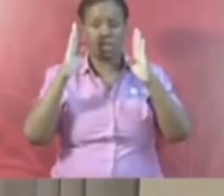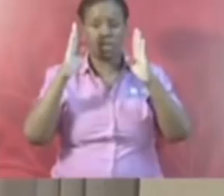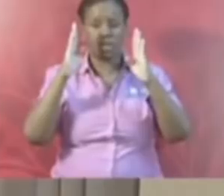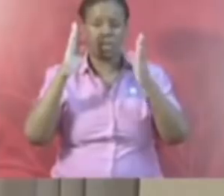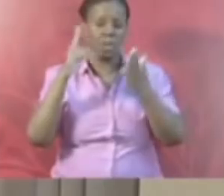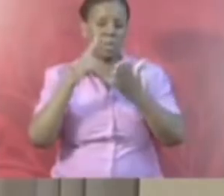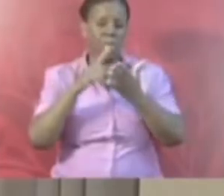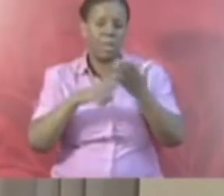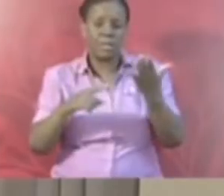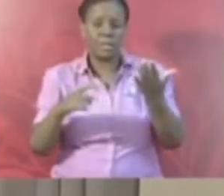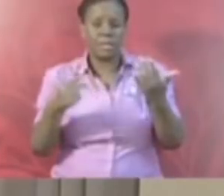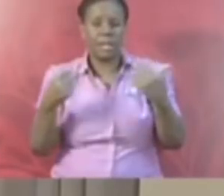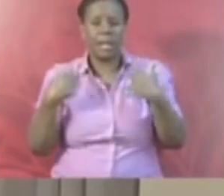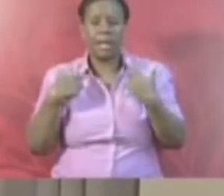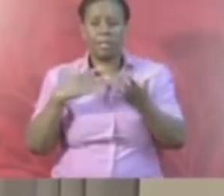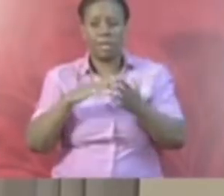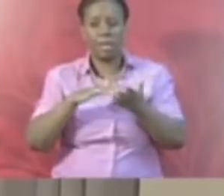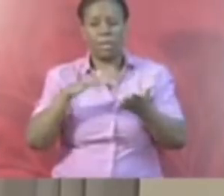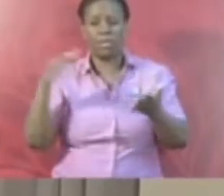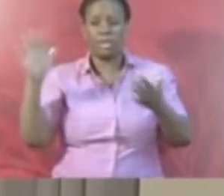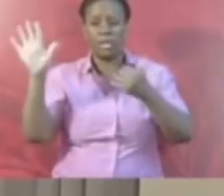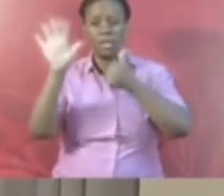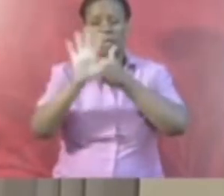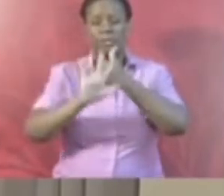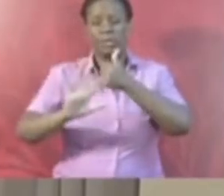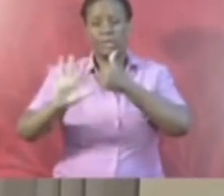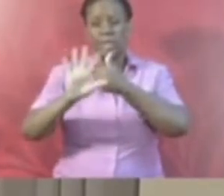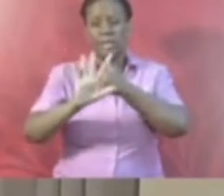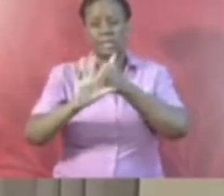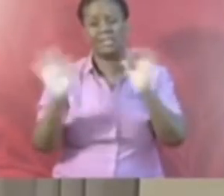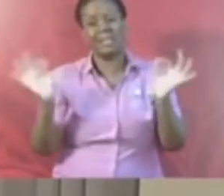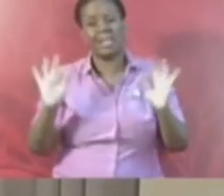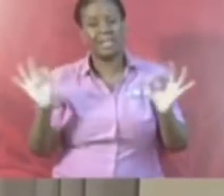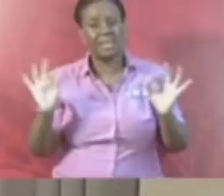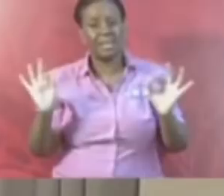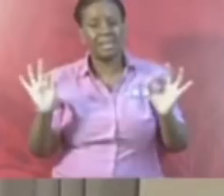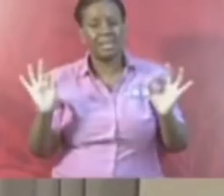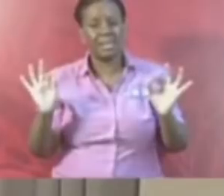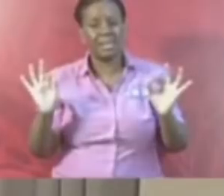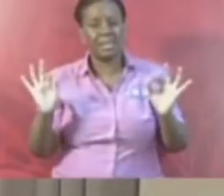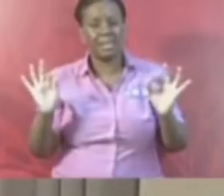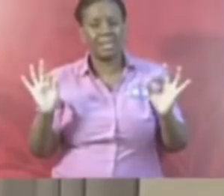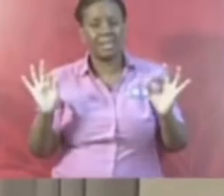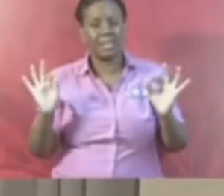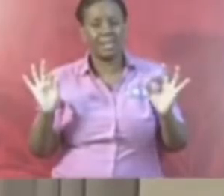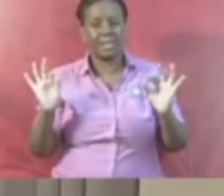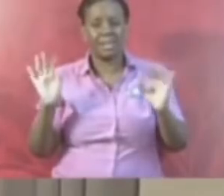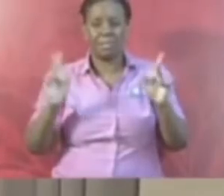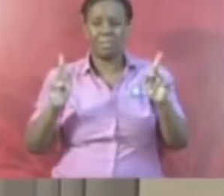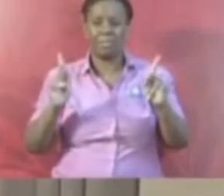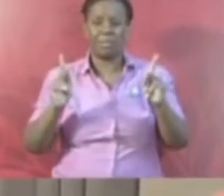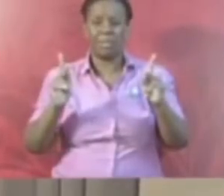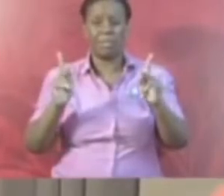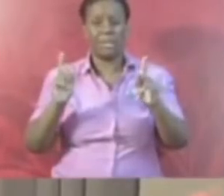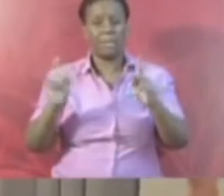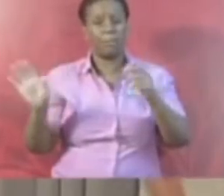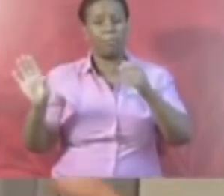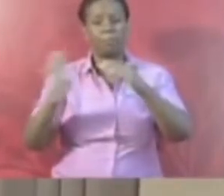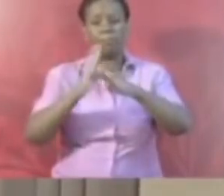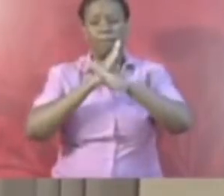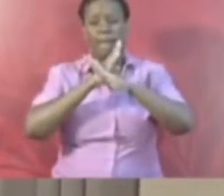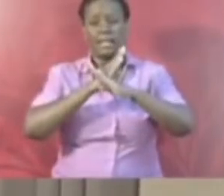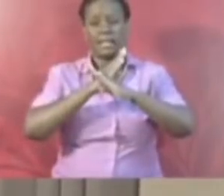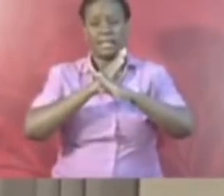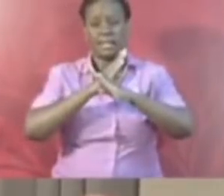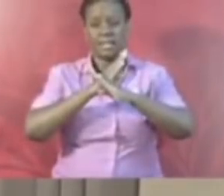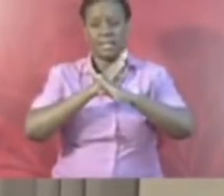in prevention. If prevention is successful, people don't see the danger. In other words, we think it's gone, we